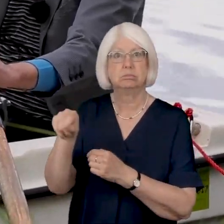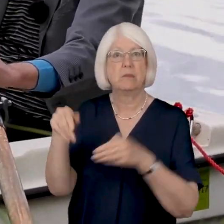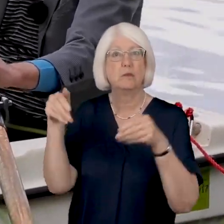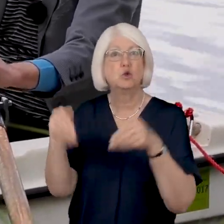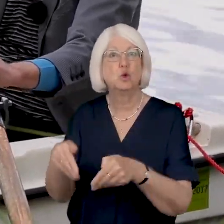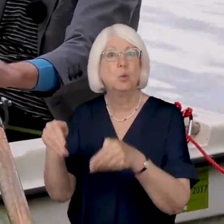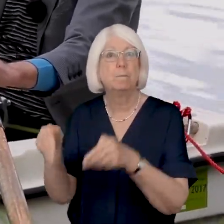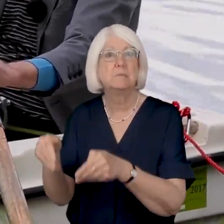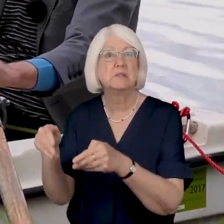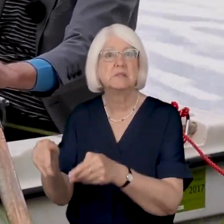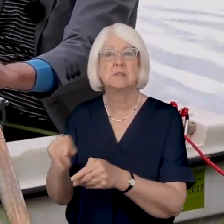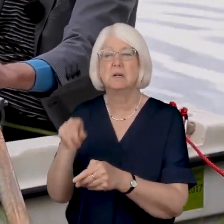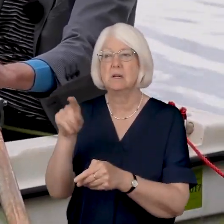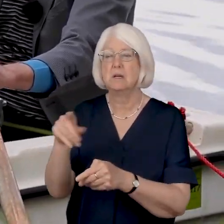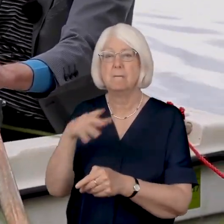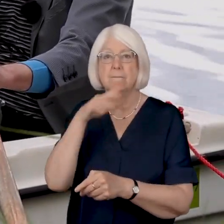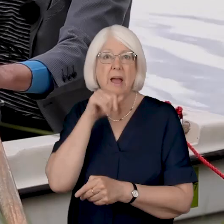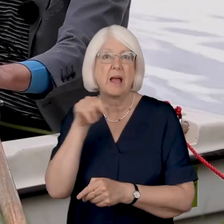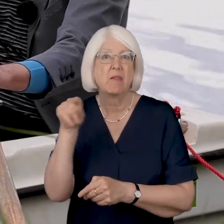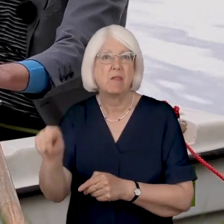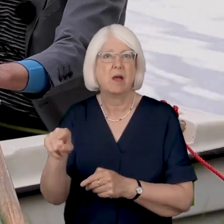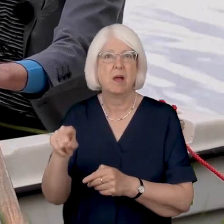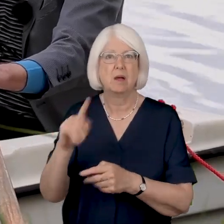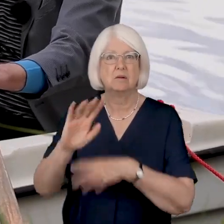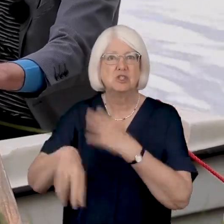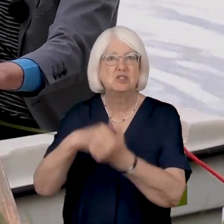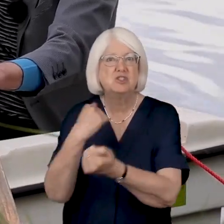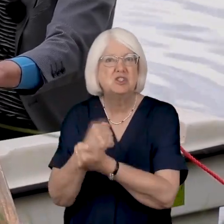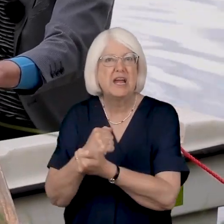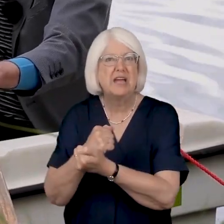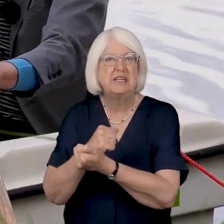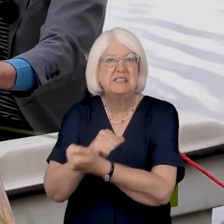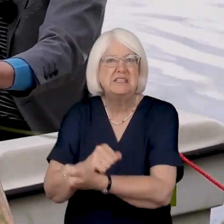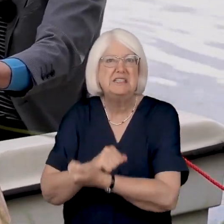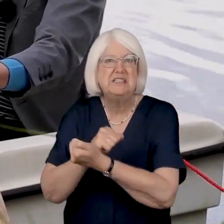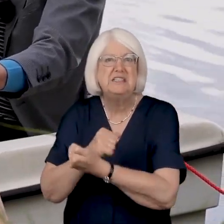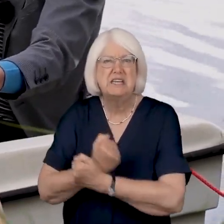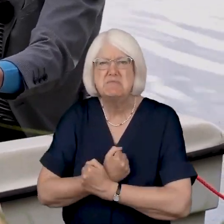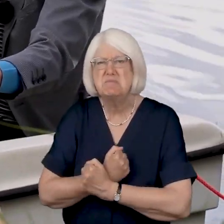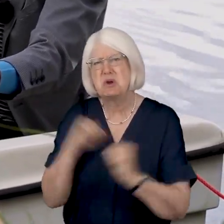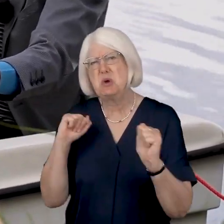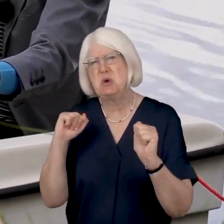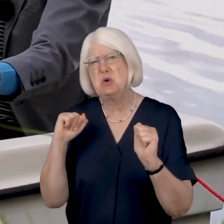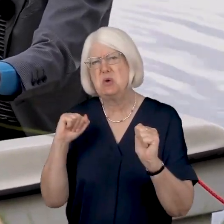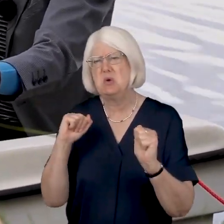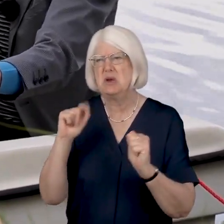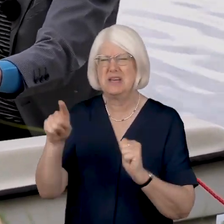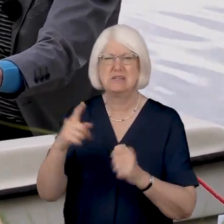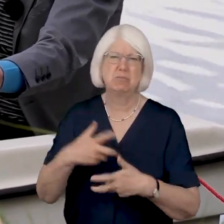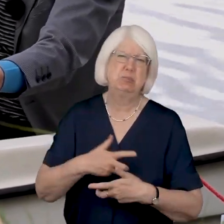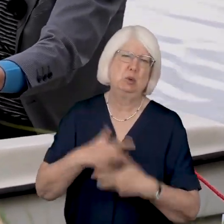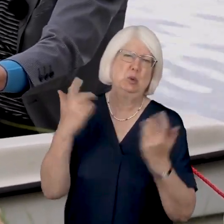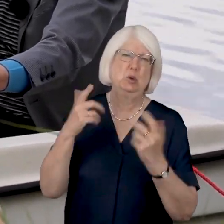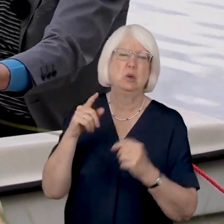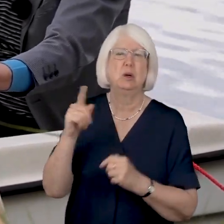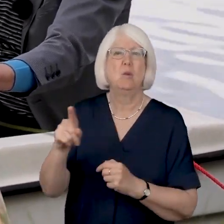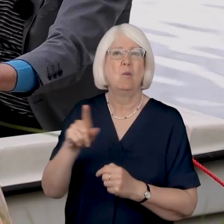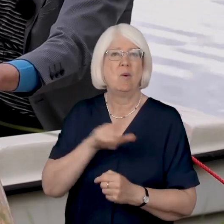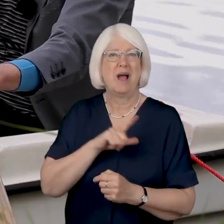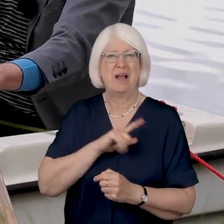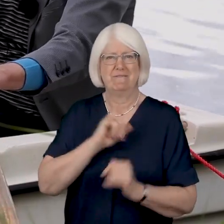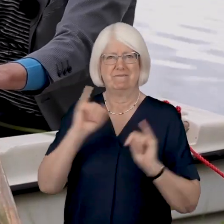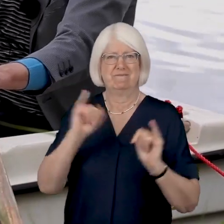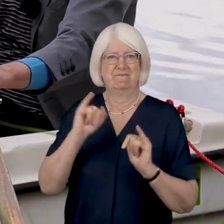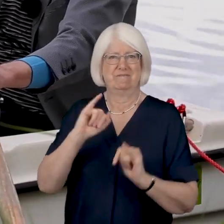in the tombs, and there's this guy who has been in chains and breaks the chains and is, you know, tormented